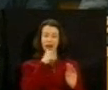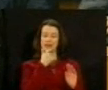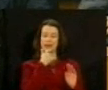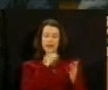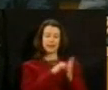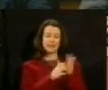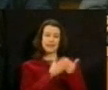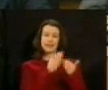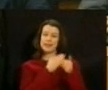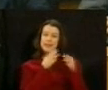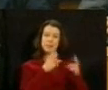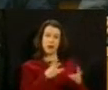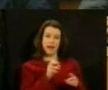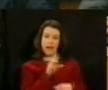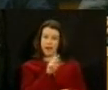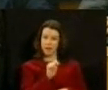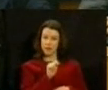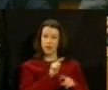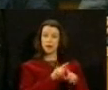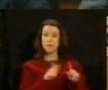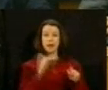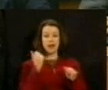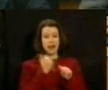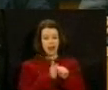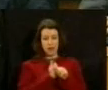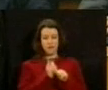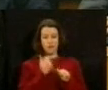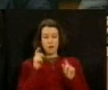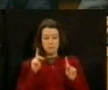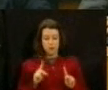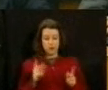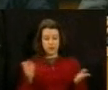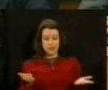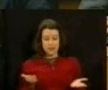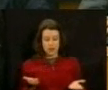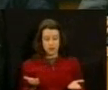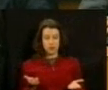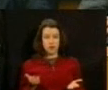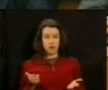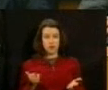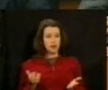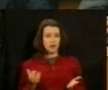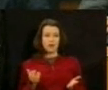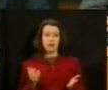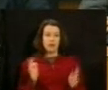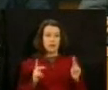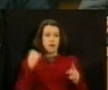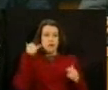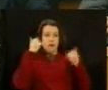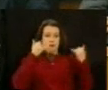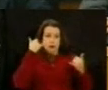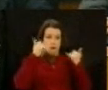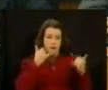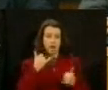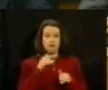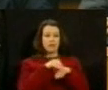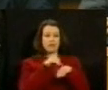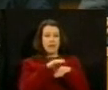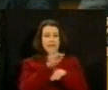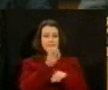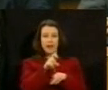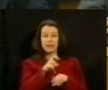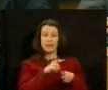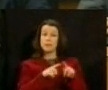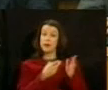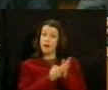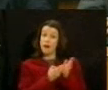out, but everyone that's up here today is getting a ton of phone calls and faxes. And to be honest with you,